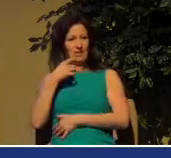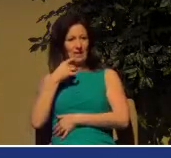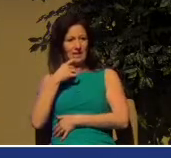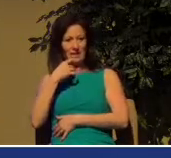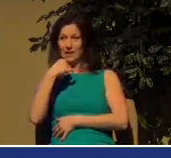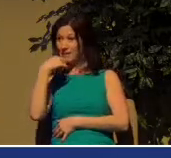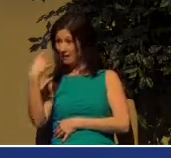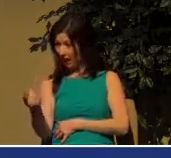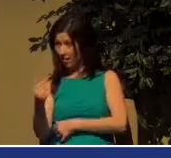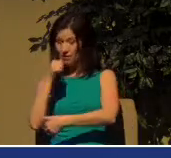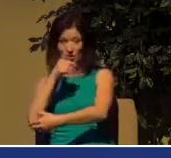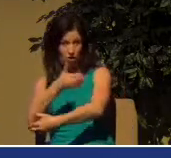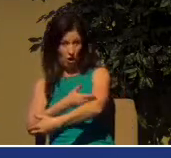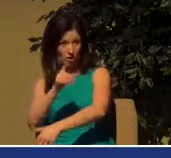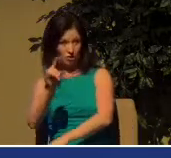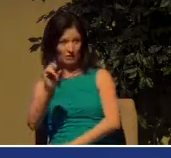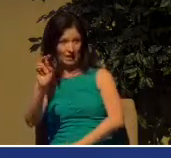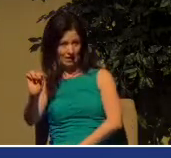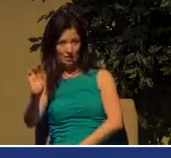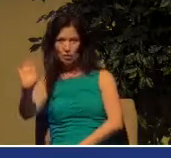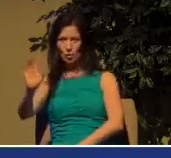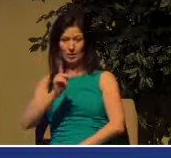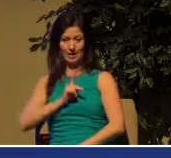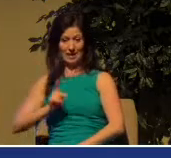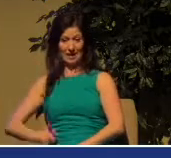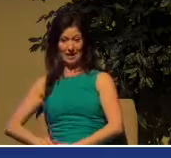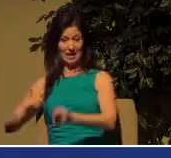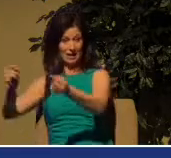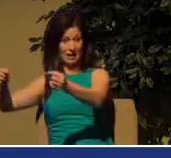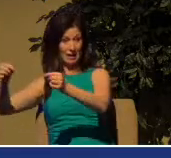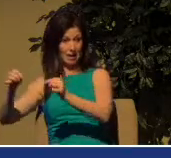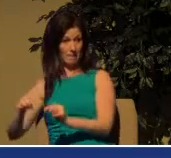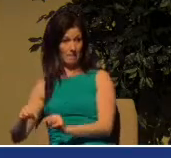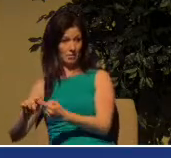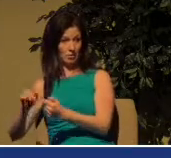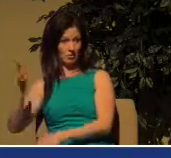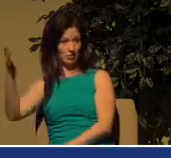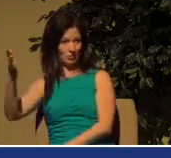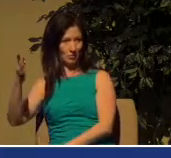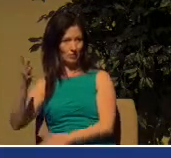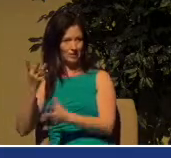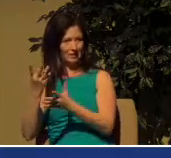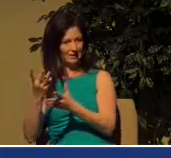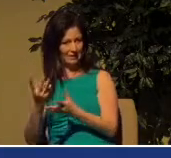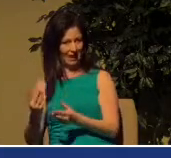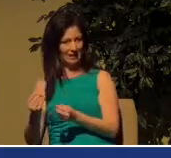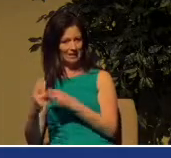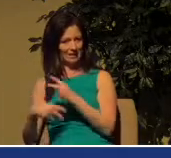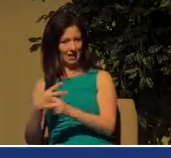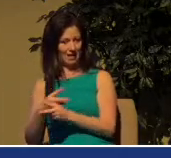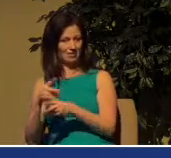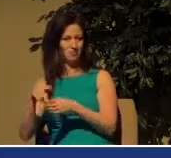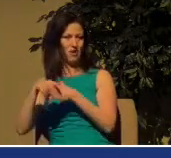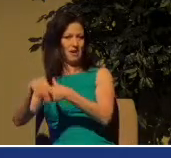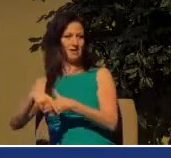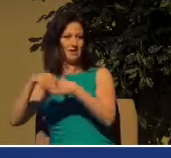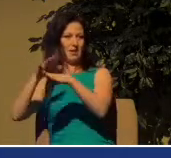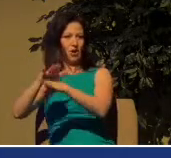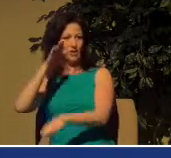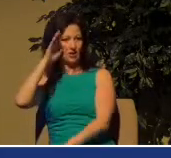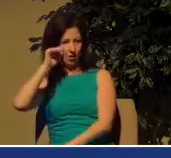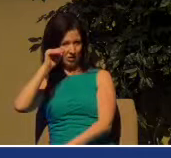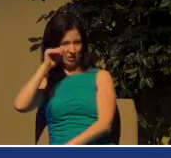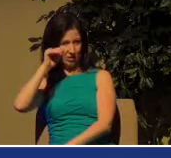of Zion, see, your king comes to you gentle and riding on a donkey, on a colt,